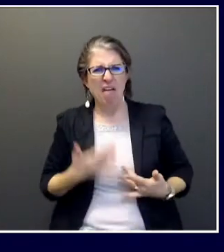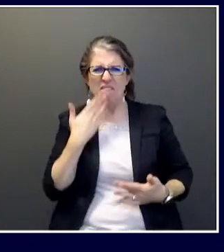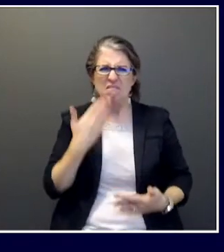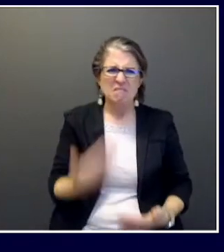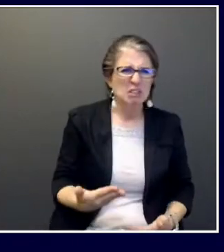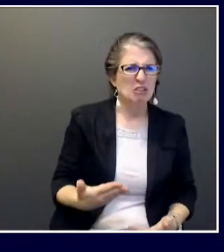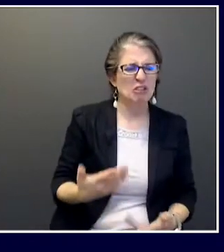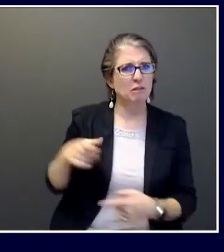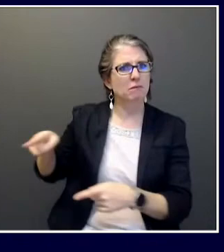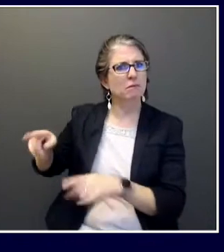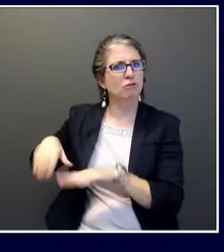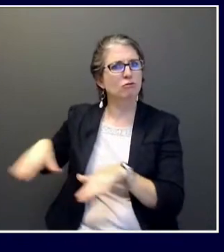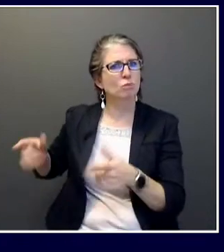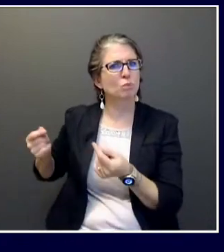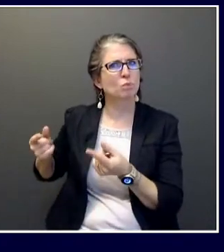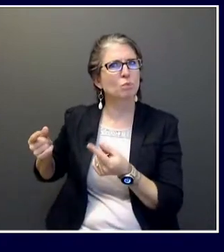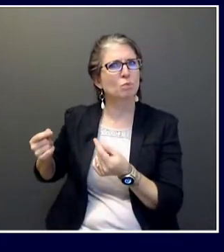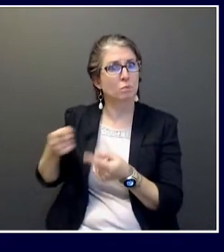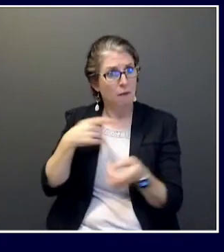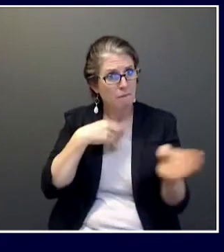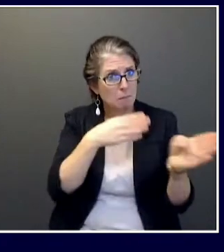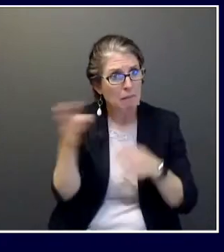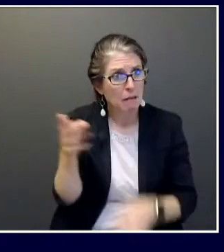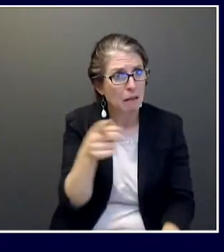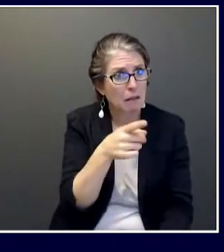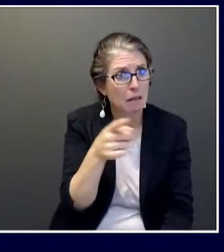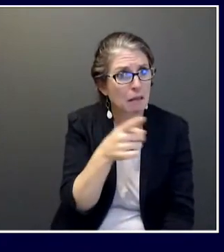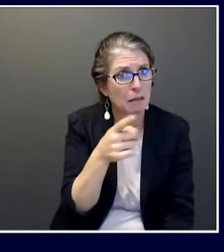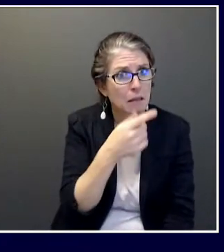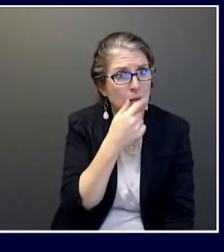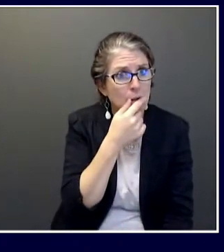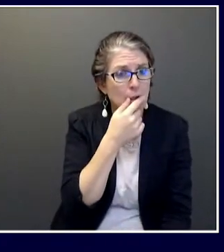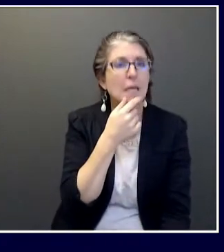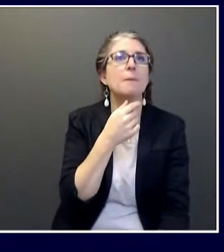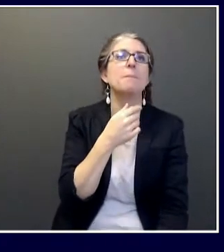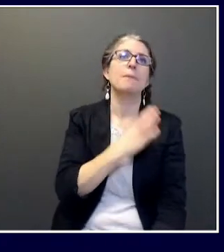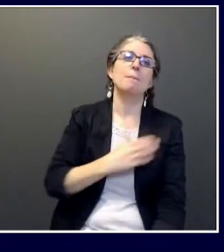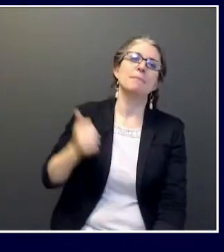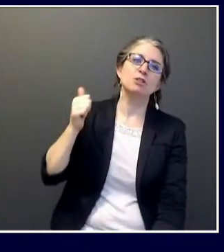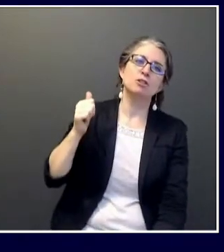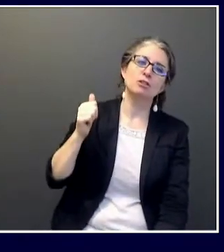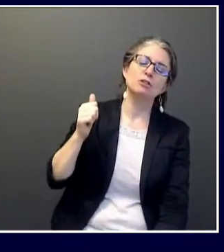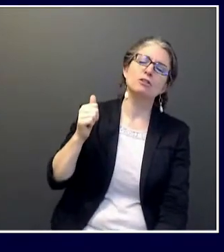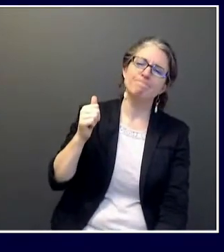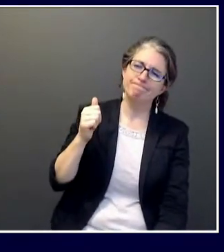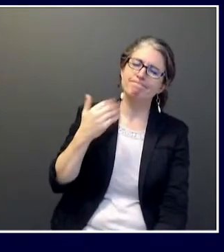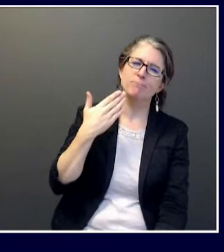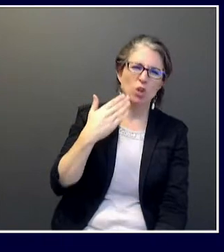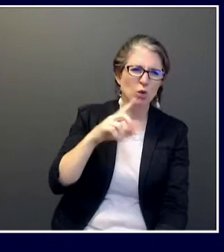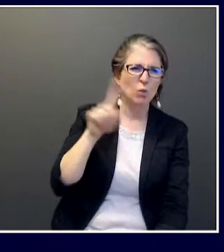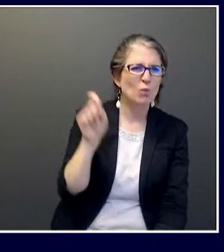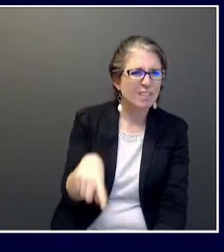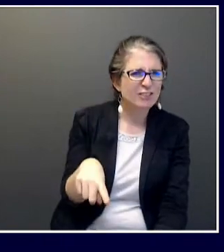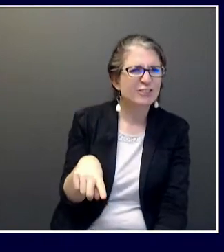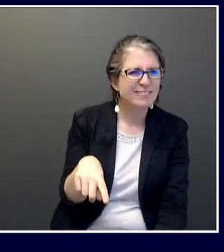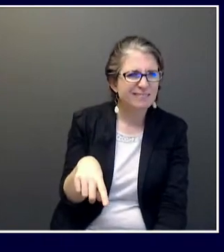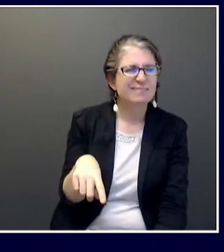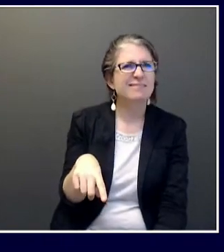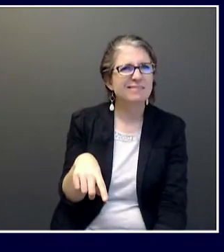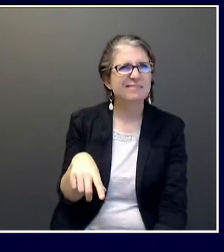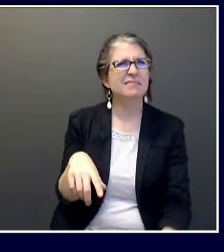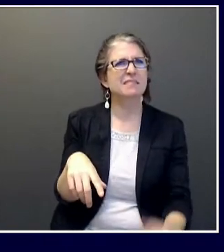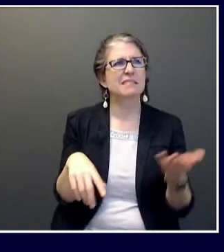Thank you for that question. I mean, like the federal government, the state of Maine has been encouraging